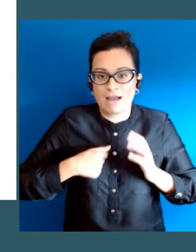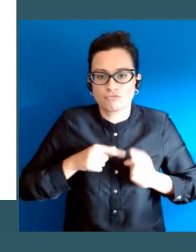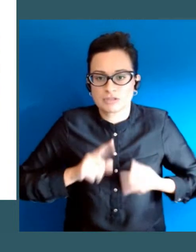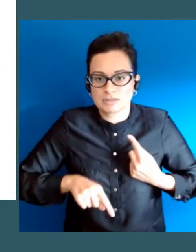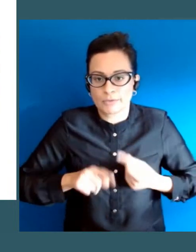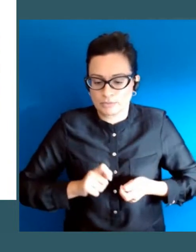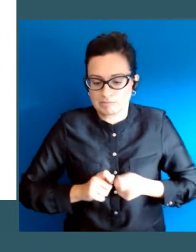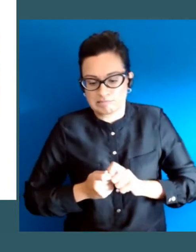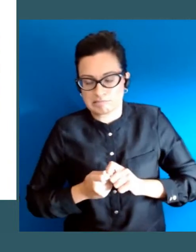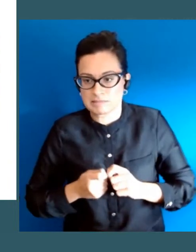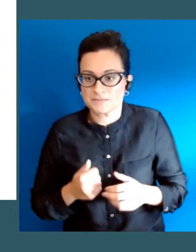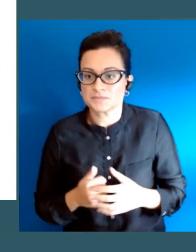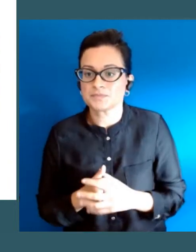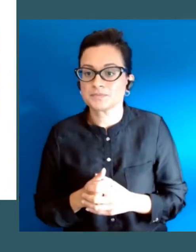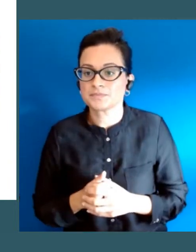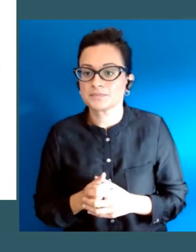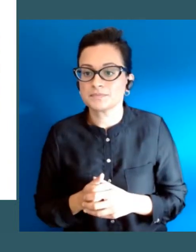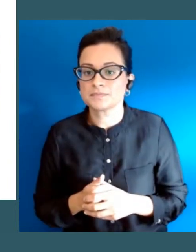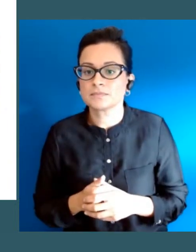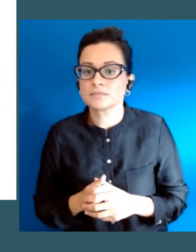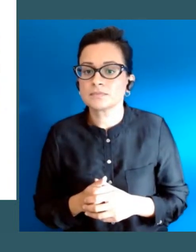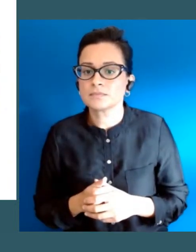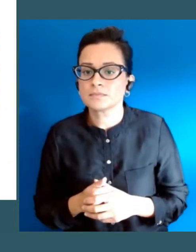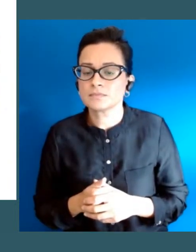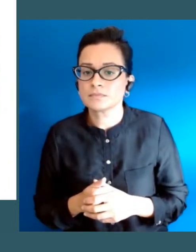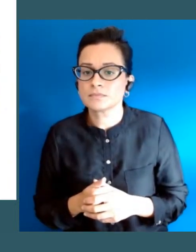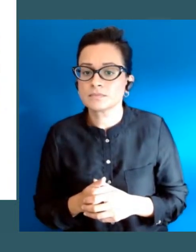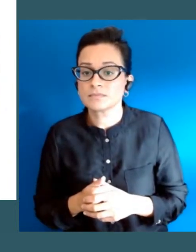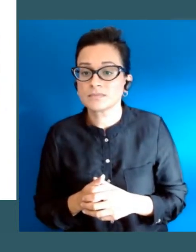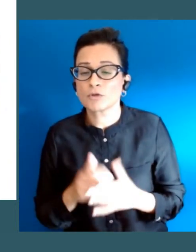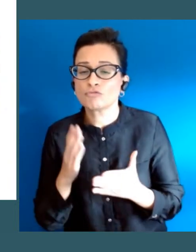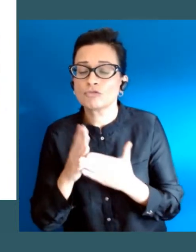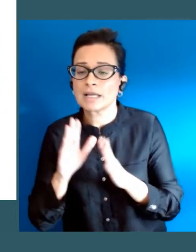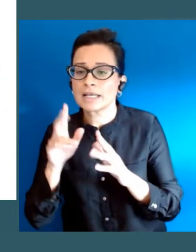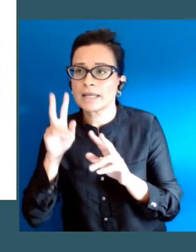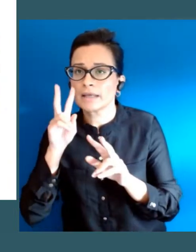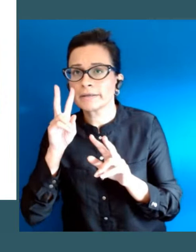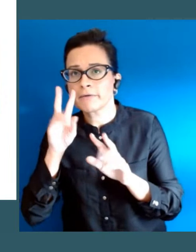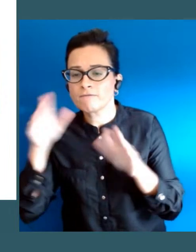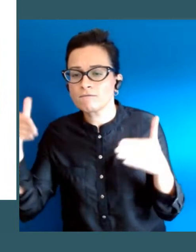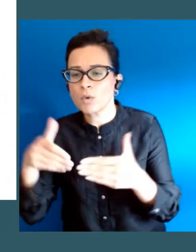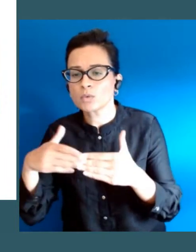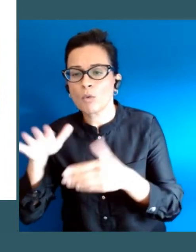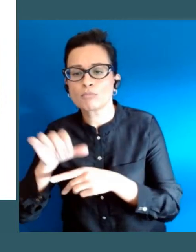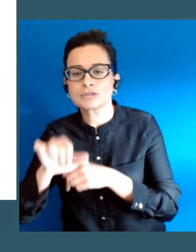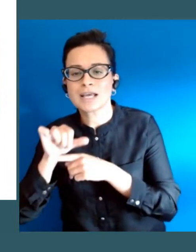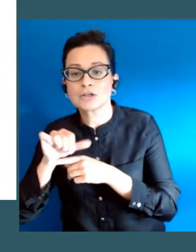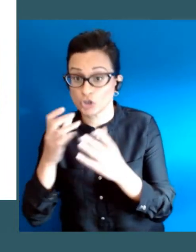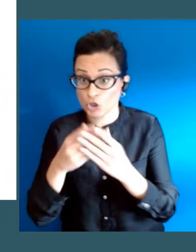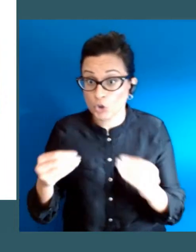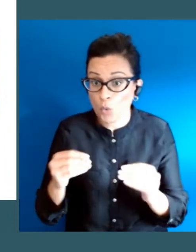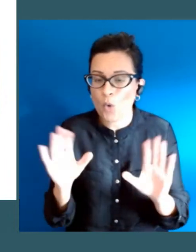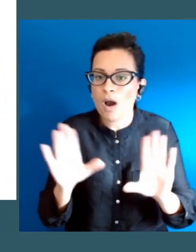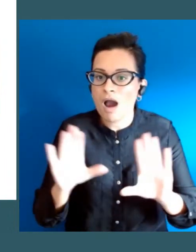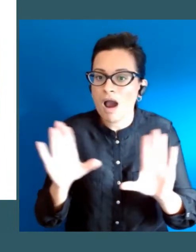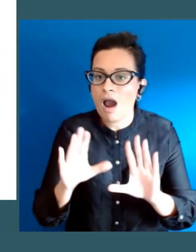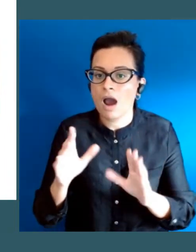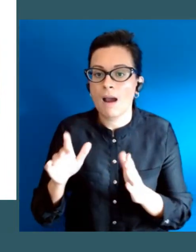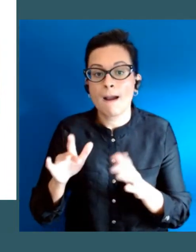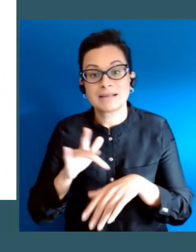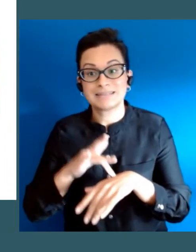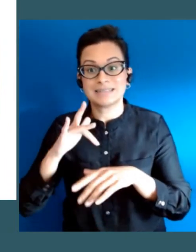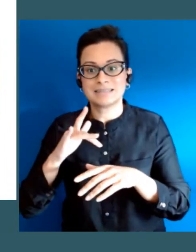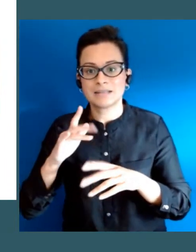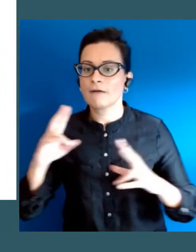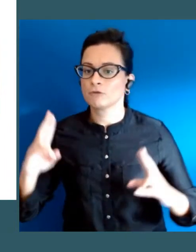So it's more of a protection rather than a cure. It lowers sensitivity and